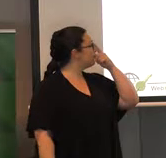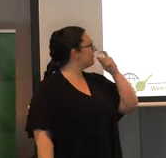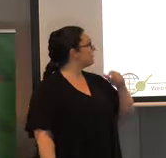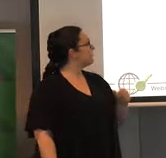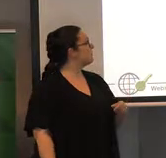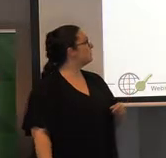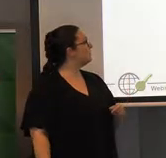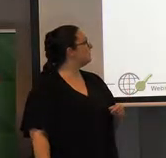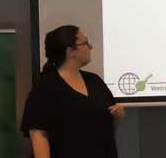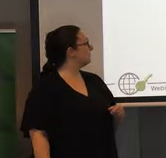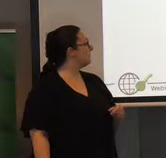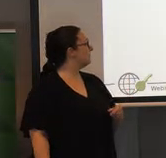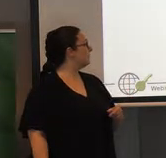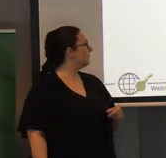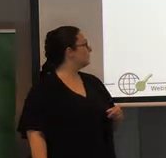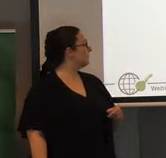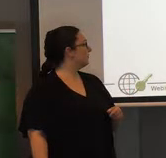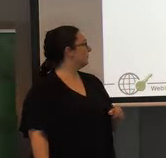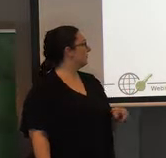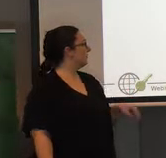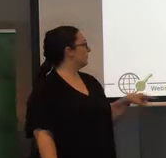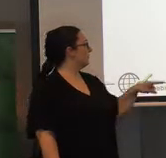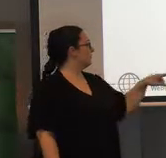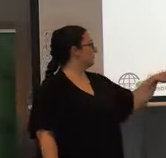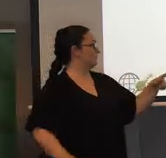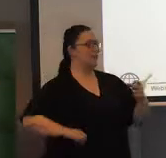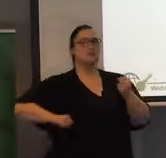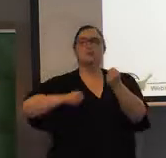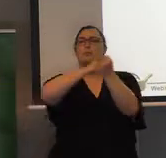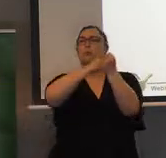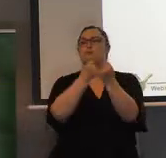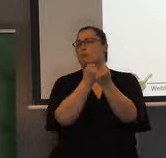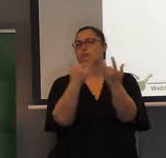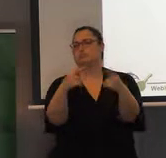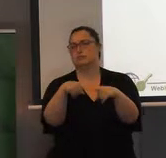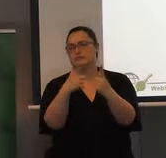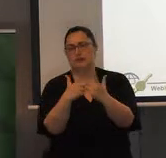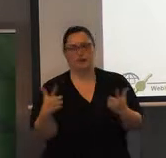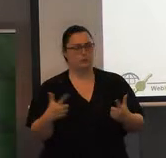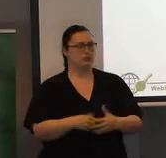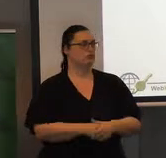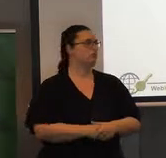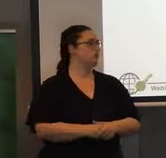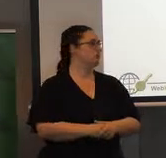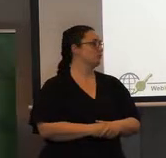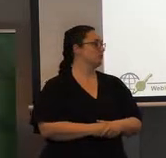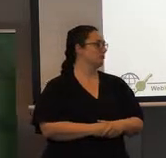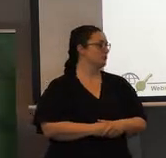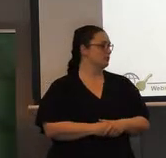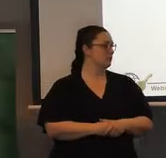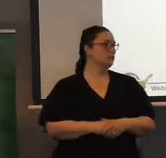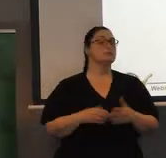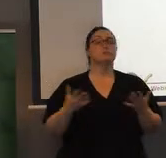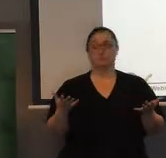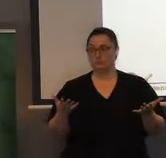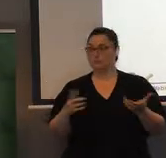On this particular website, down at the bottom here, there's support for a whole bunch of different languages. Now, as developers,